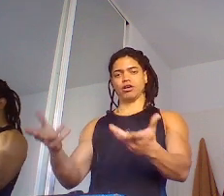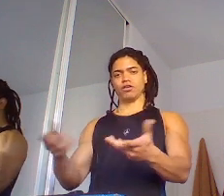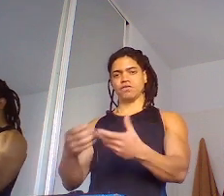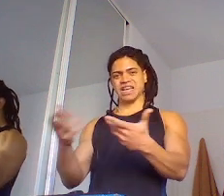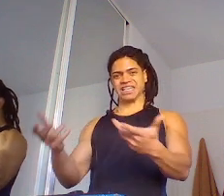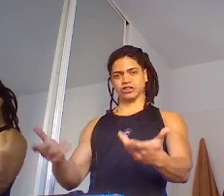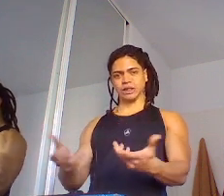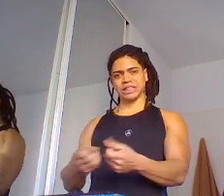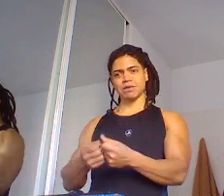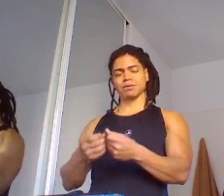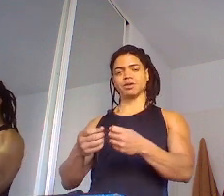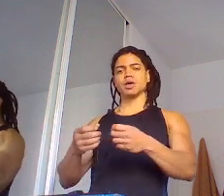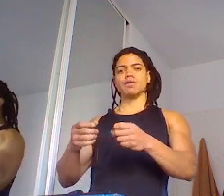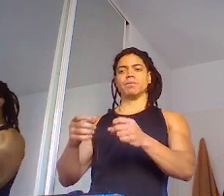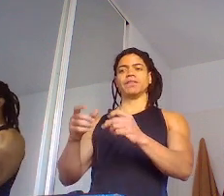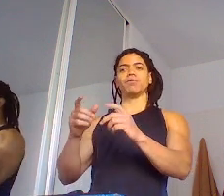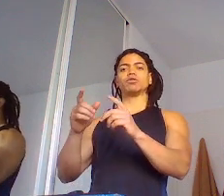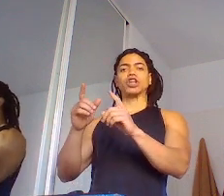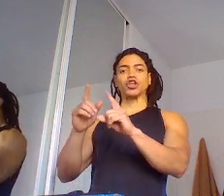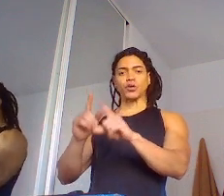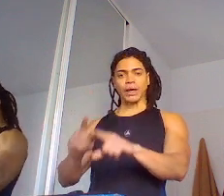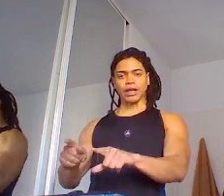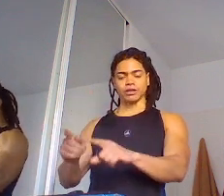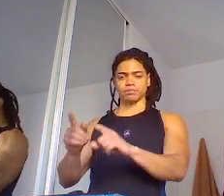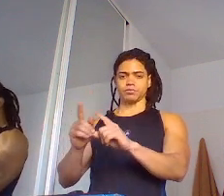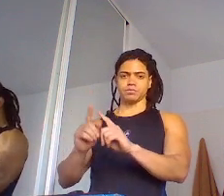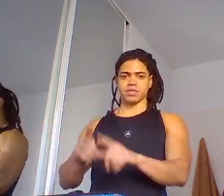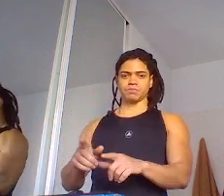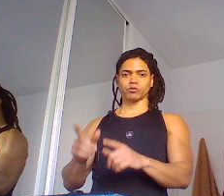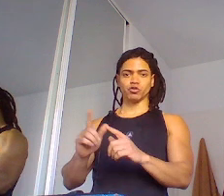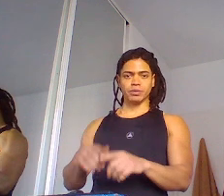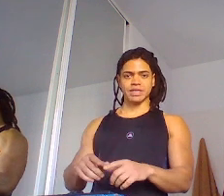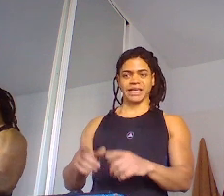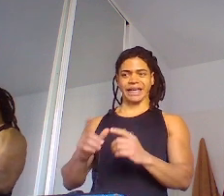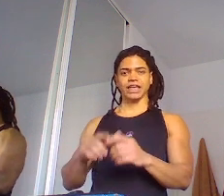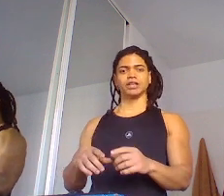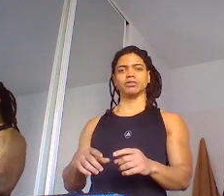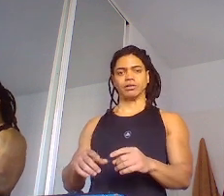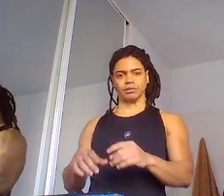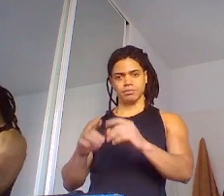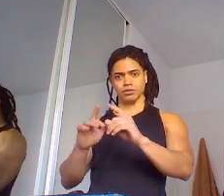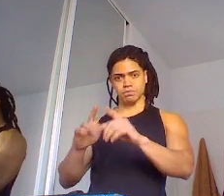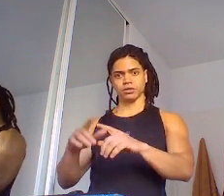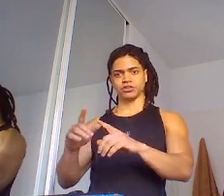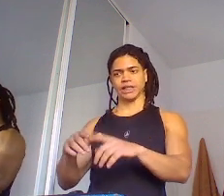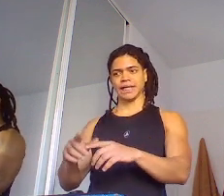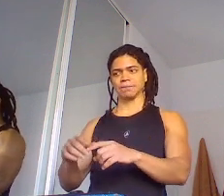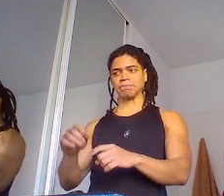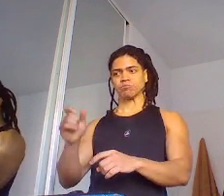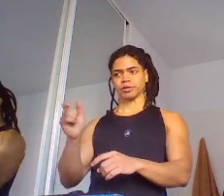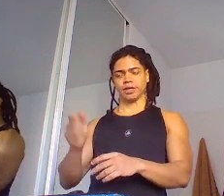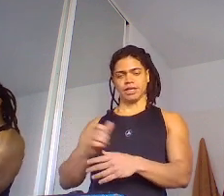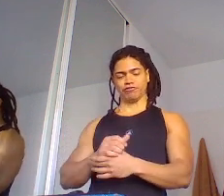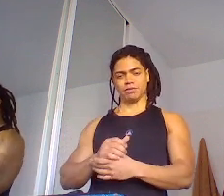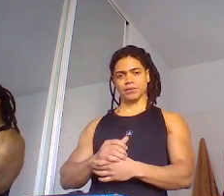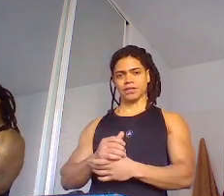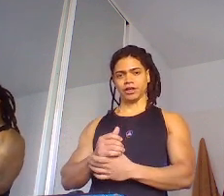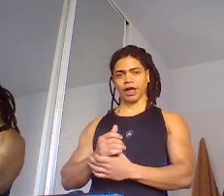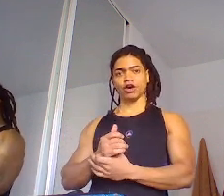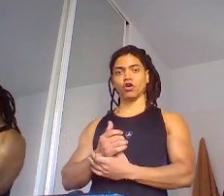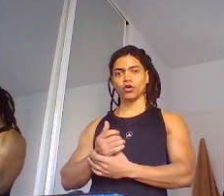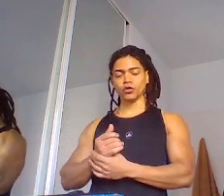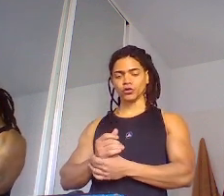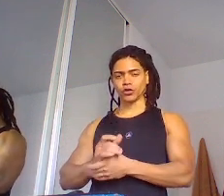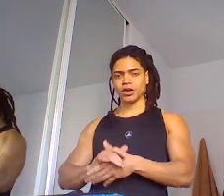part of financial statement, but that won't train me to be an accountant. So much like a